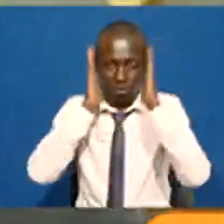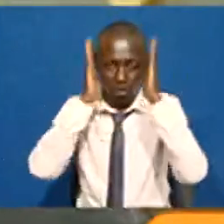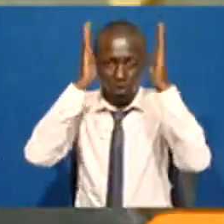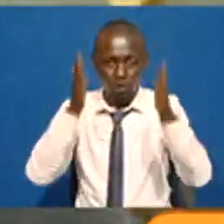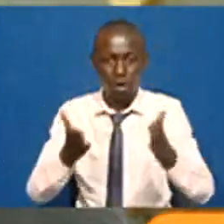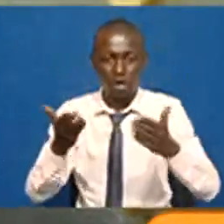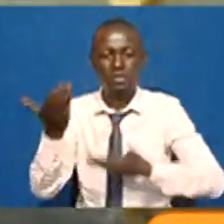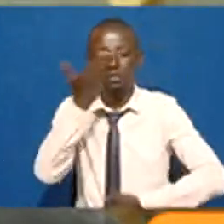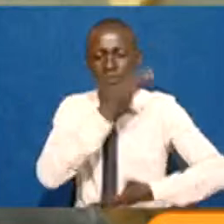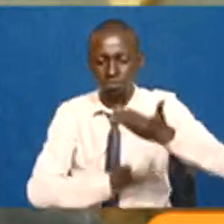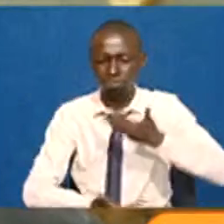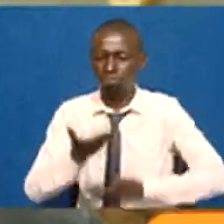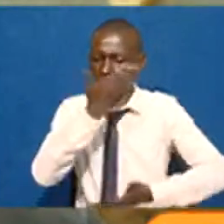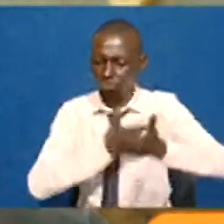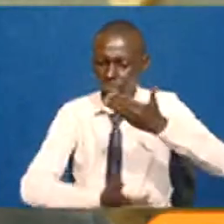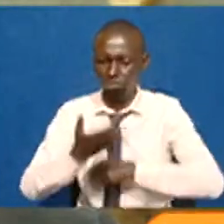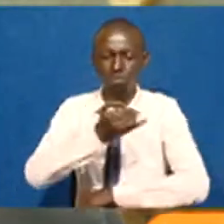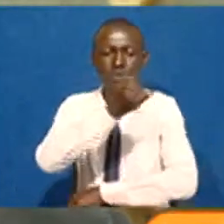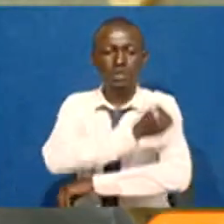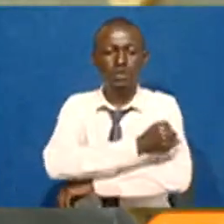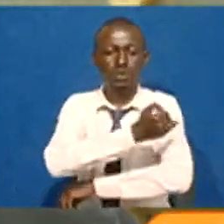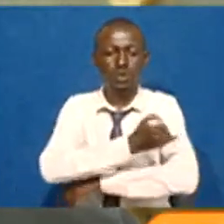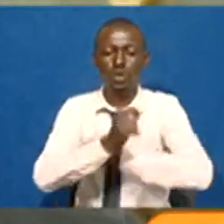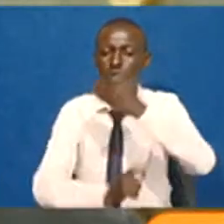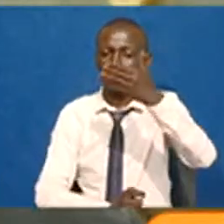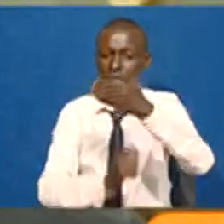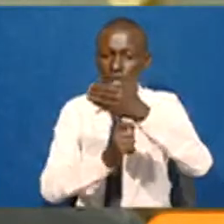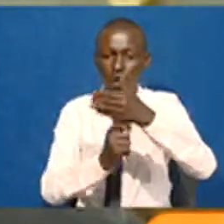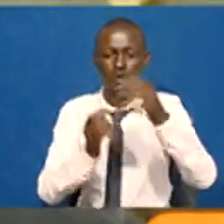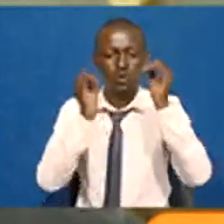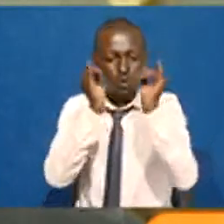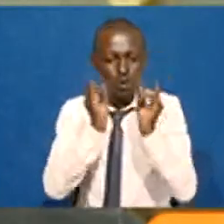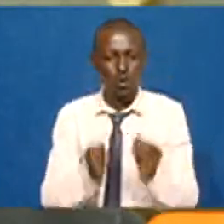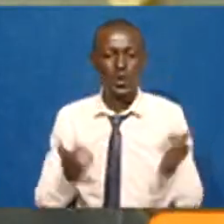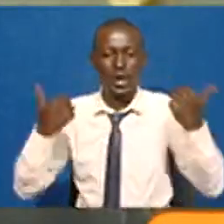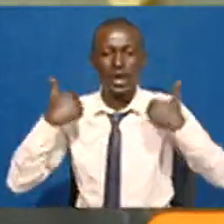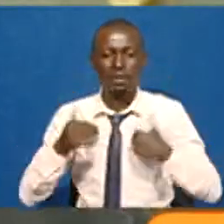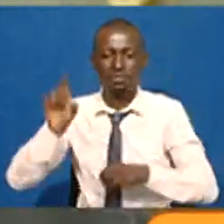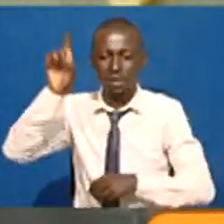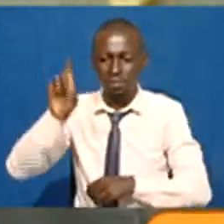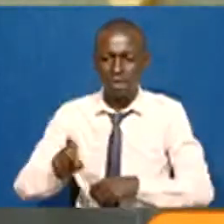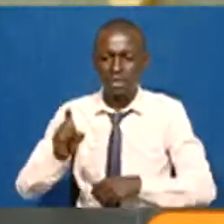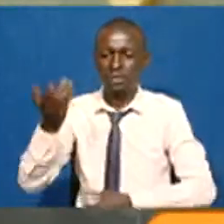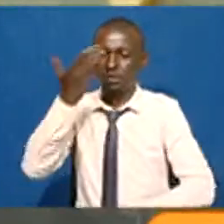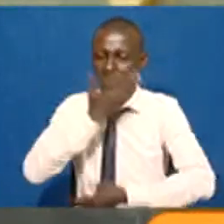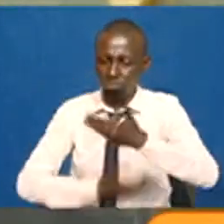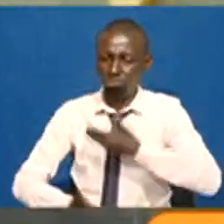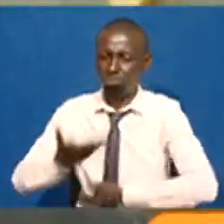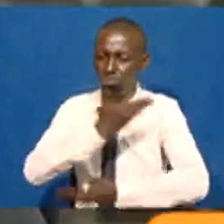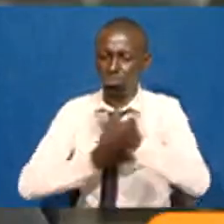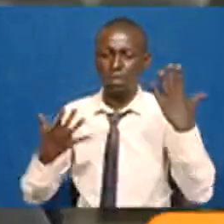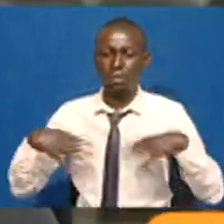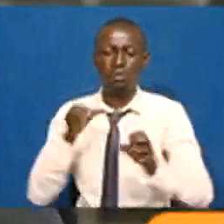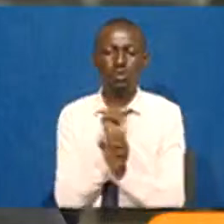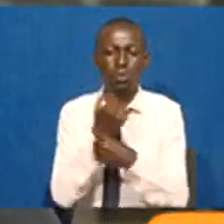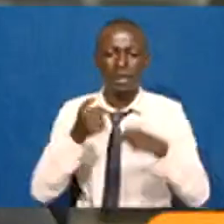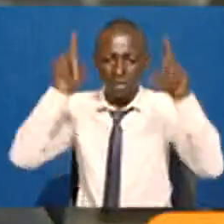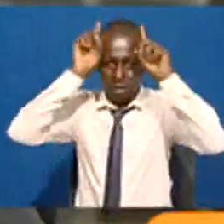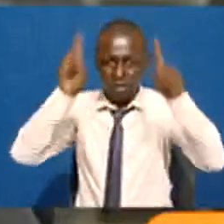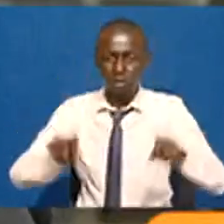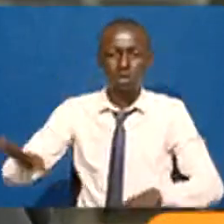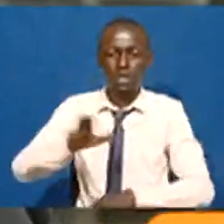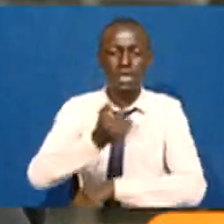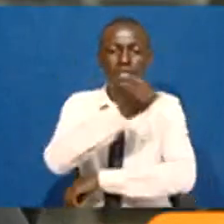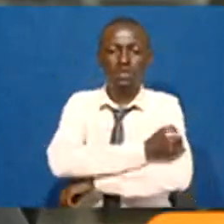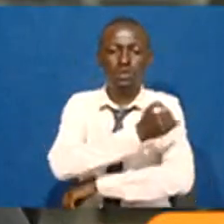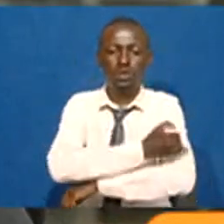with the institutions. Because this is a new technology, we have found that we need to interact with the decision makers at the institution, as well as the